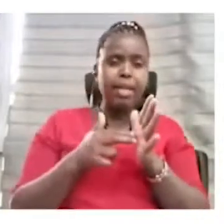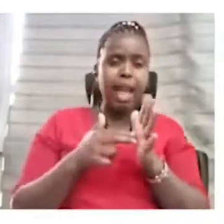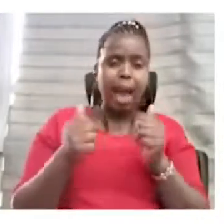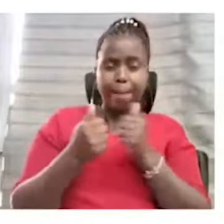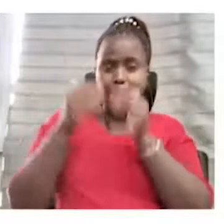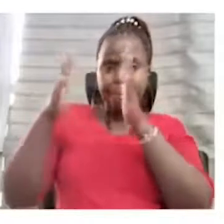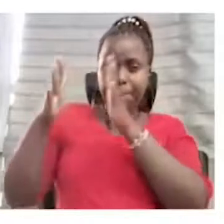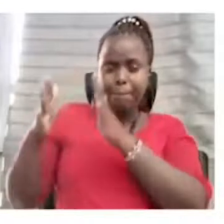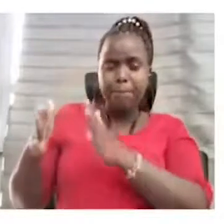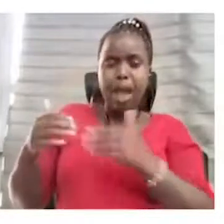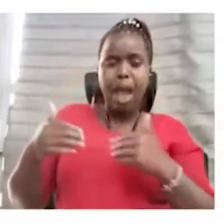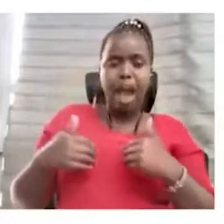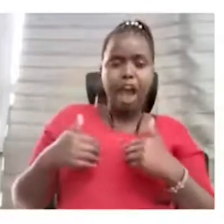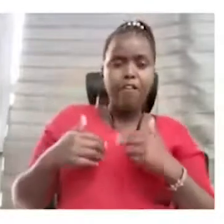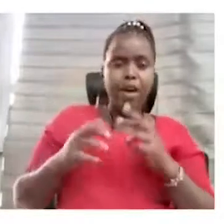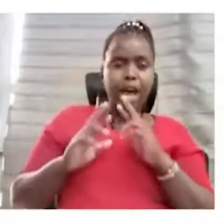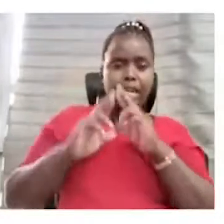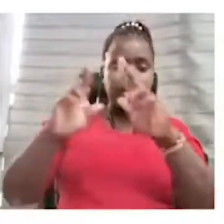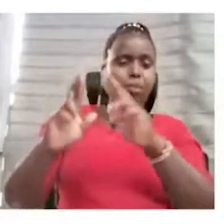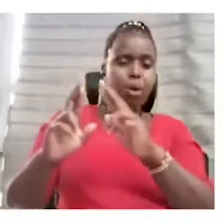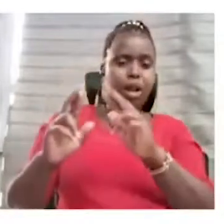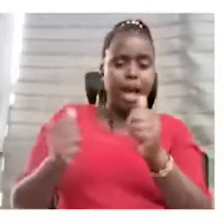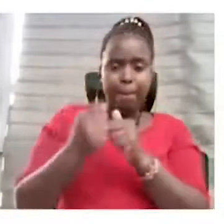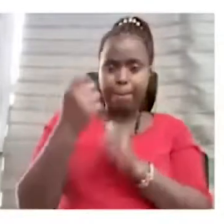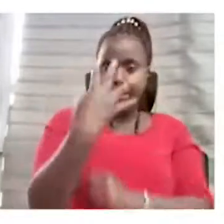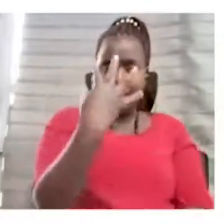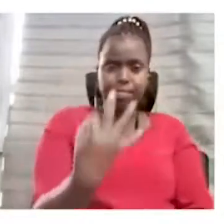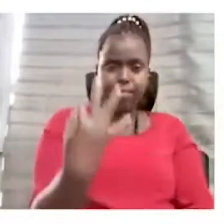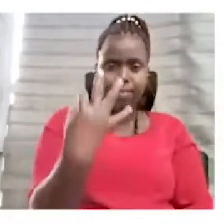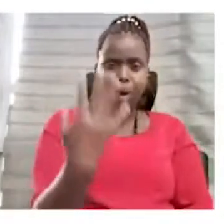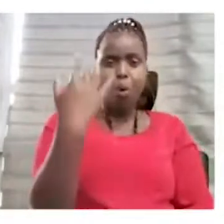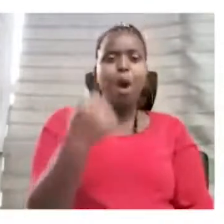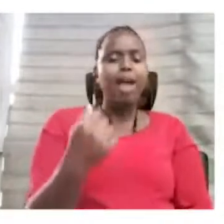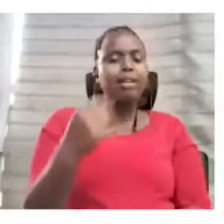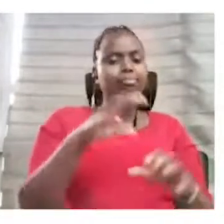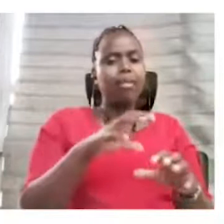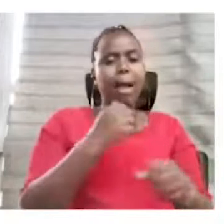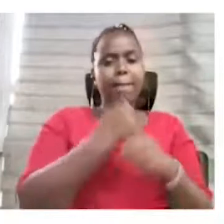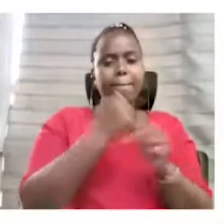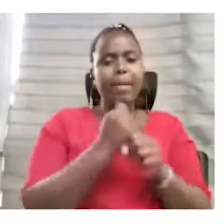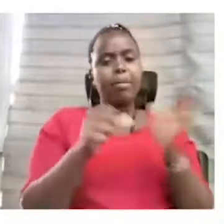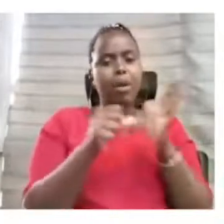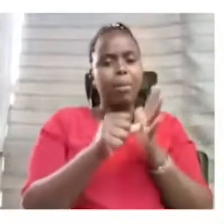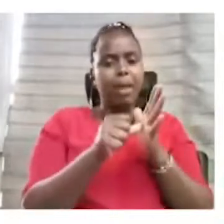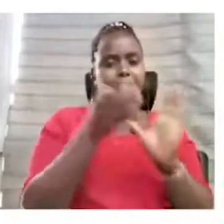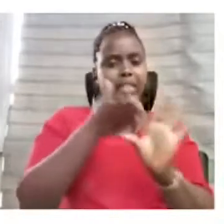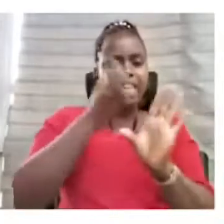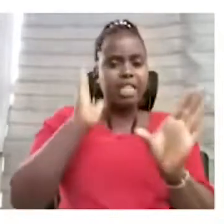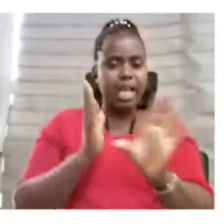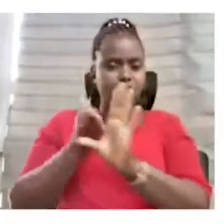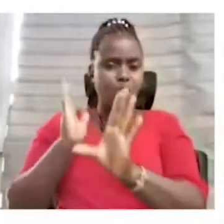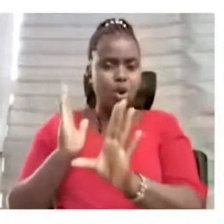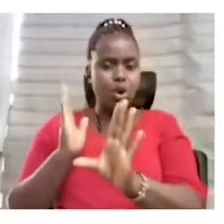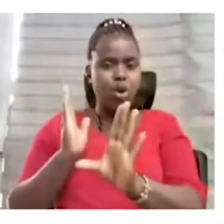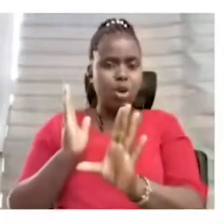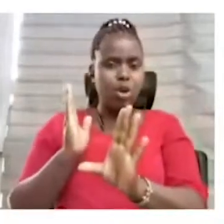zero-rated most of our transactions on M-Pesa. We did provide more float into the market for people to be